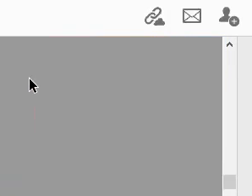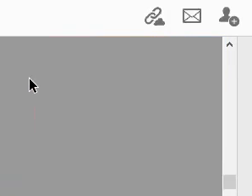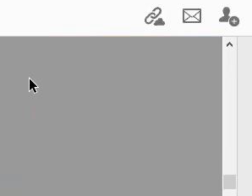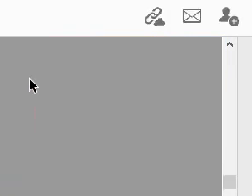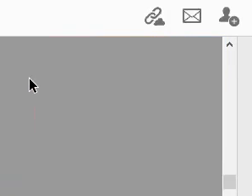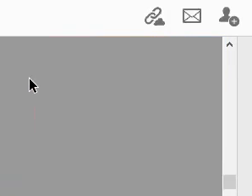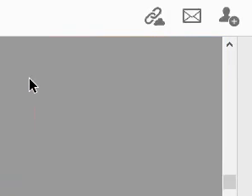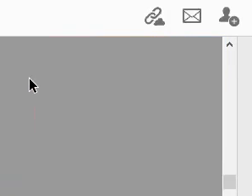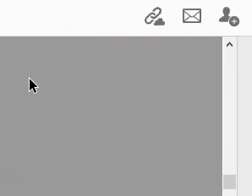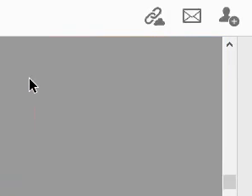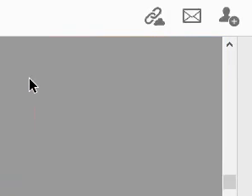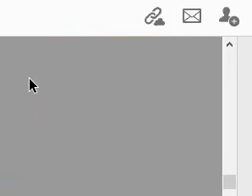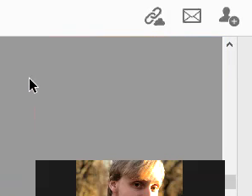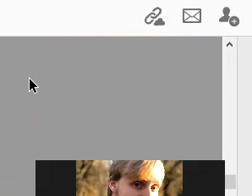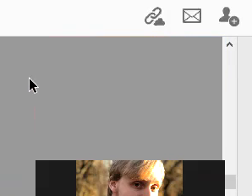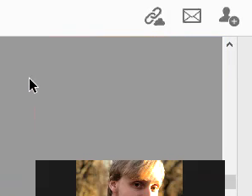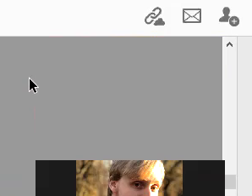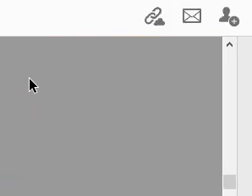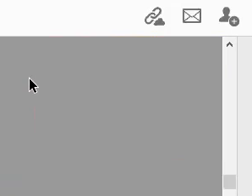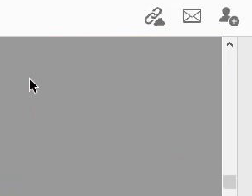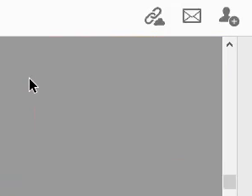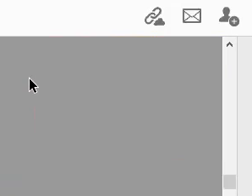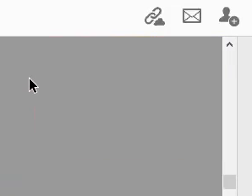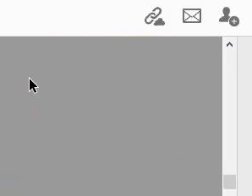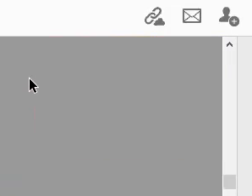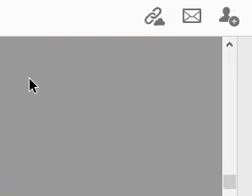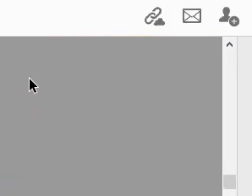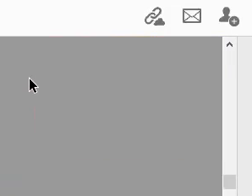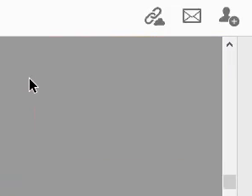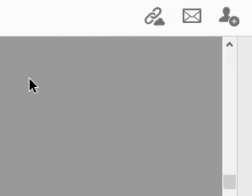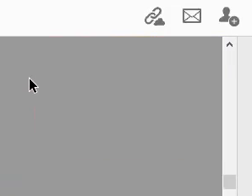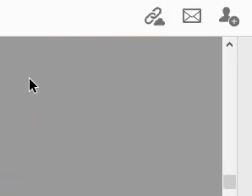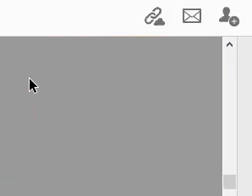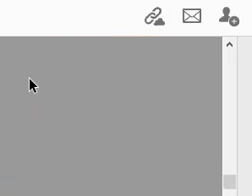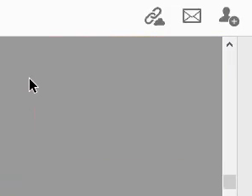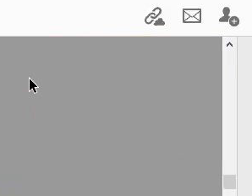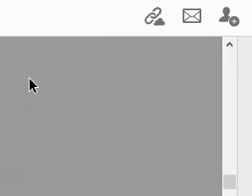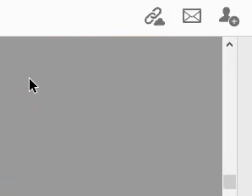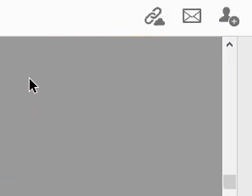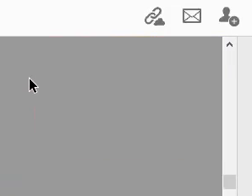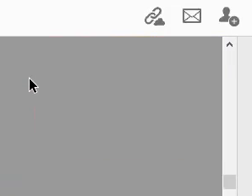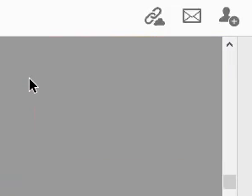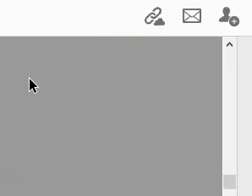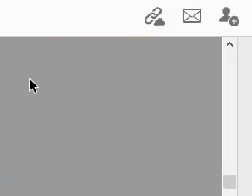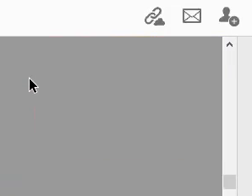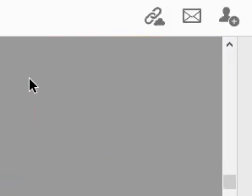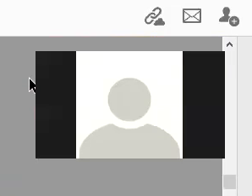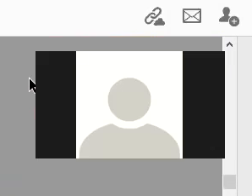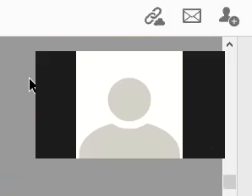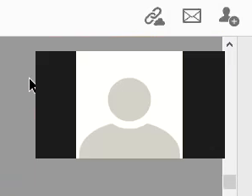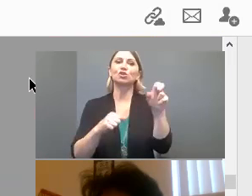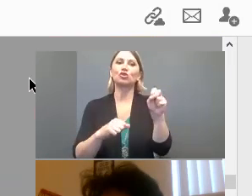particular function n squared that will always grow slower than, that will always grow faster than